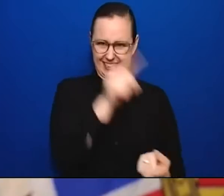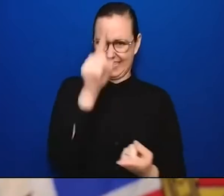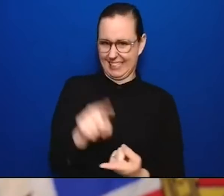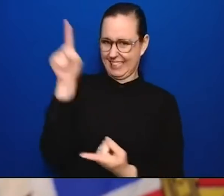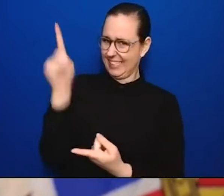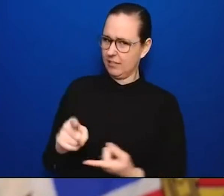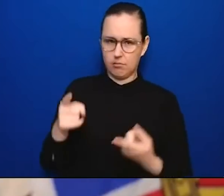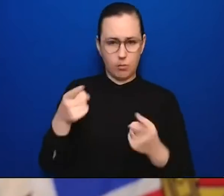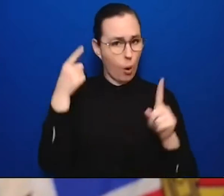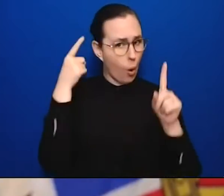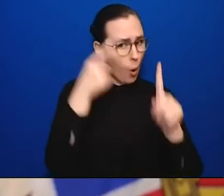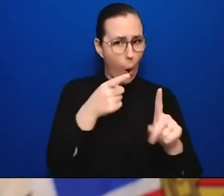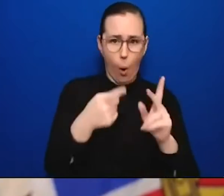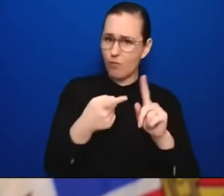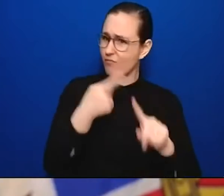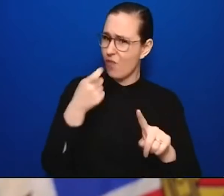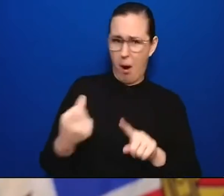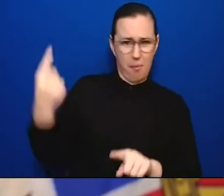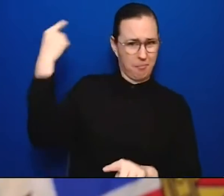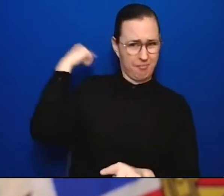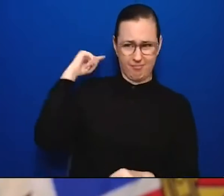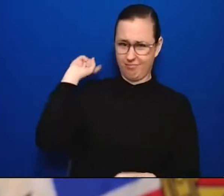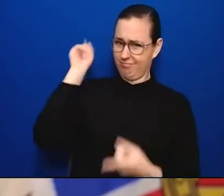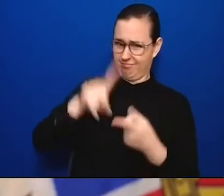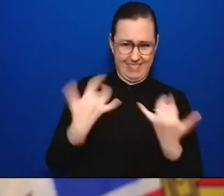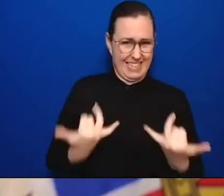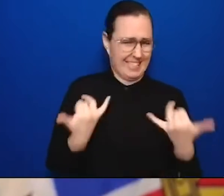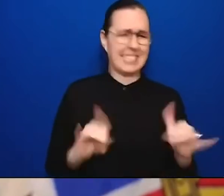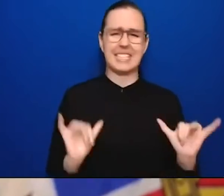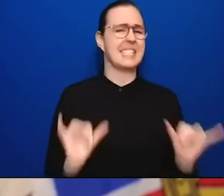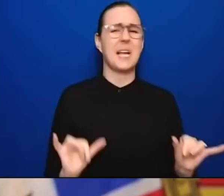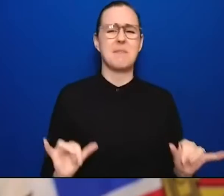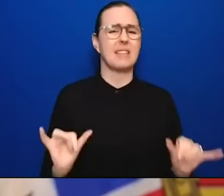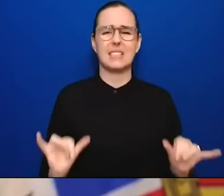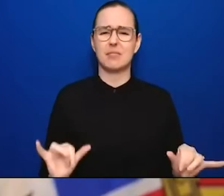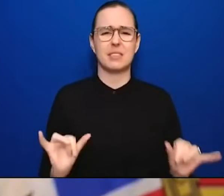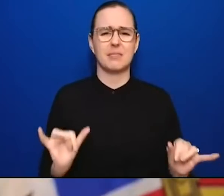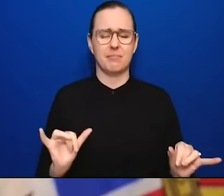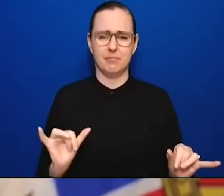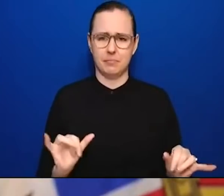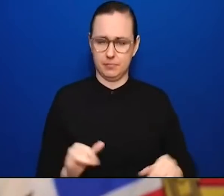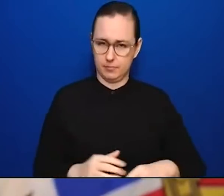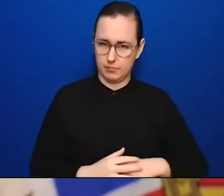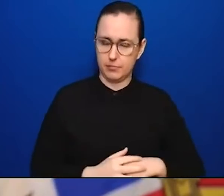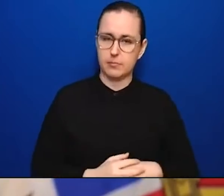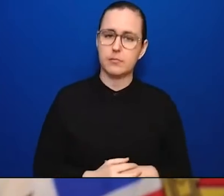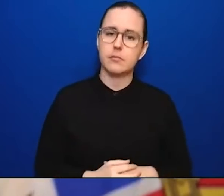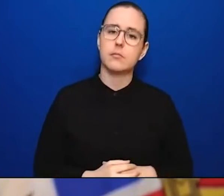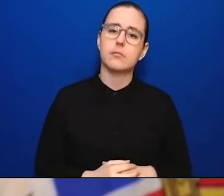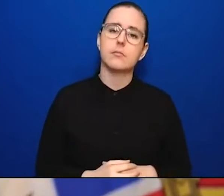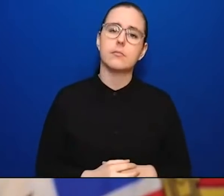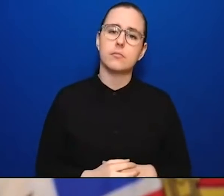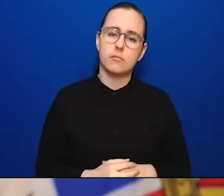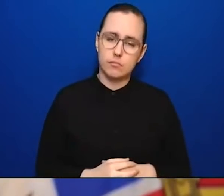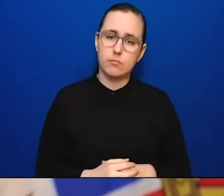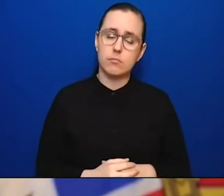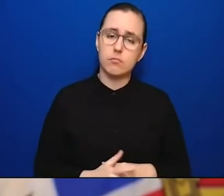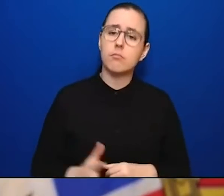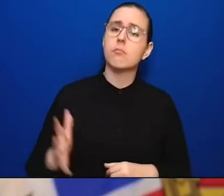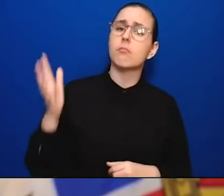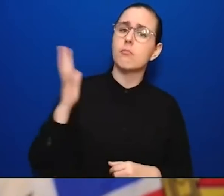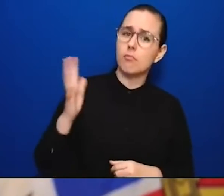right now. And as we've done in the past, we know that we have the means and the foundation for how to get through